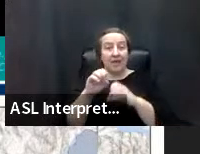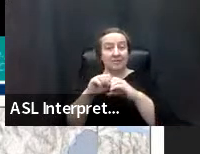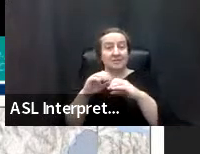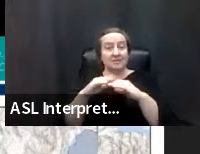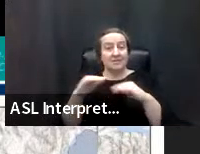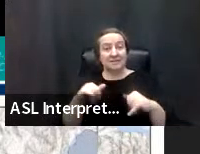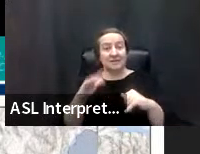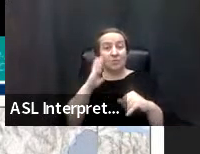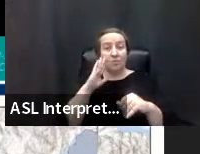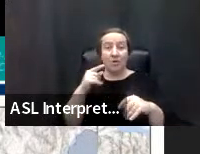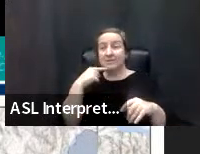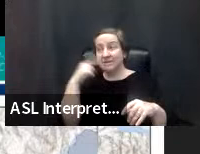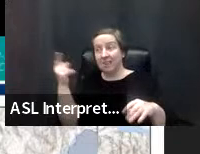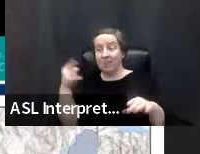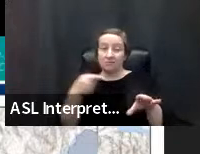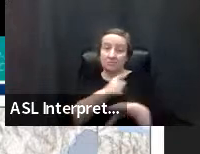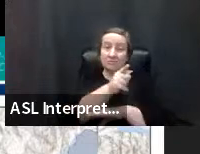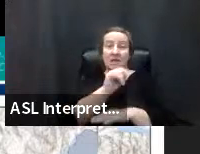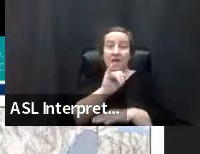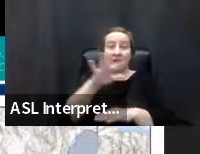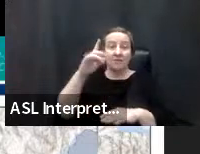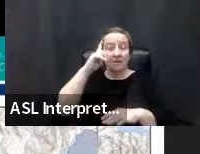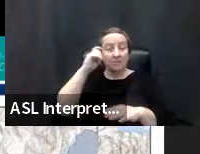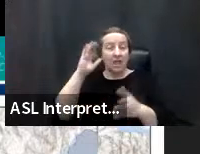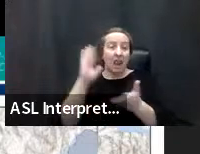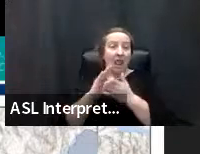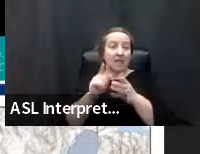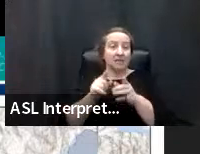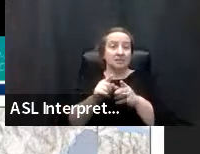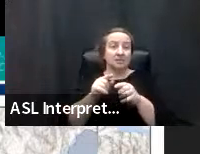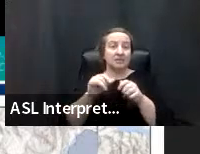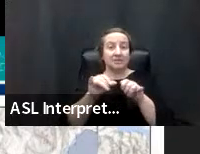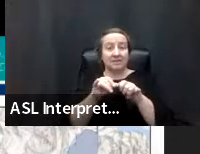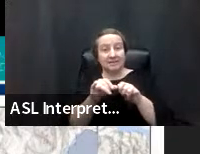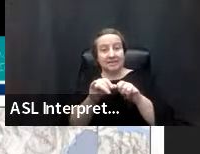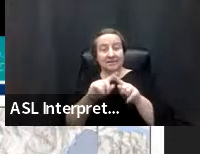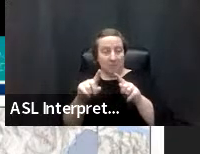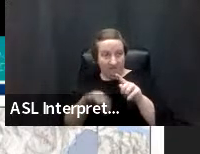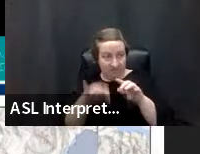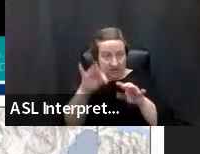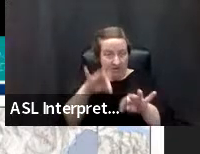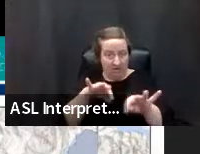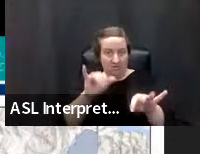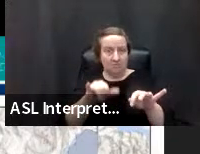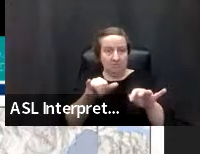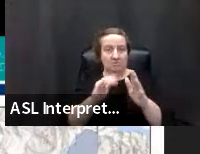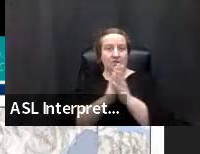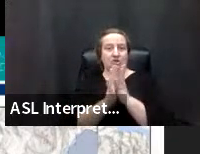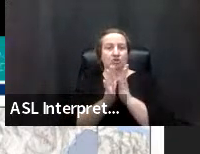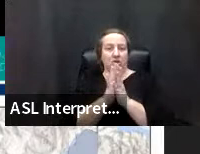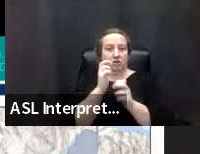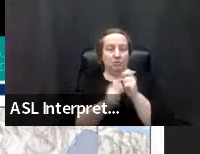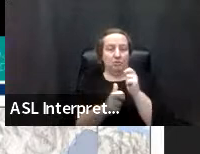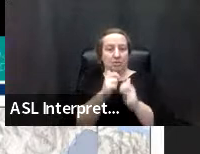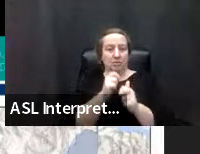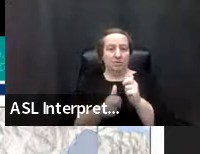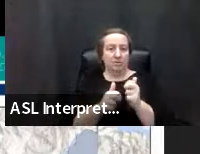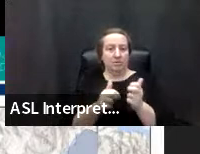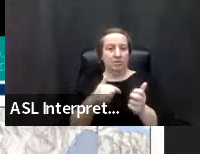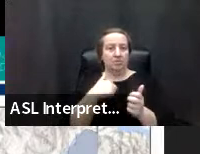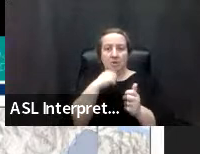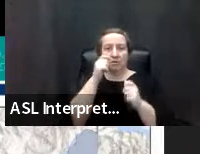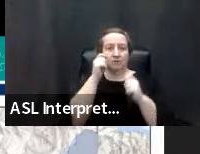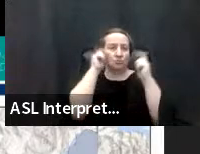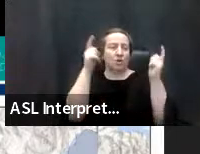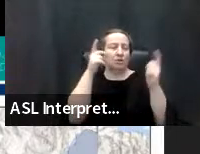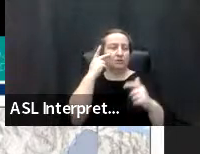them up I-5 because that would be less distance. And then they discover the congestion problems. So correct. I'm not